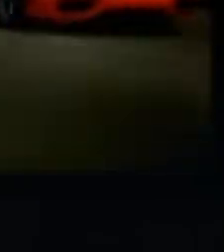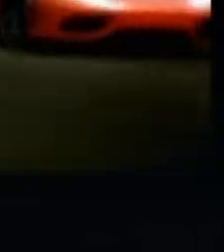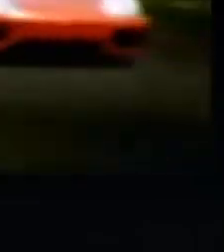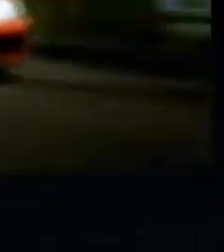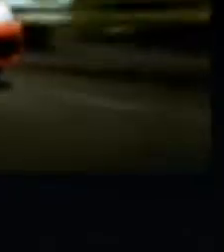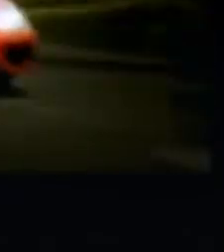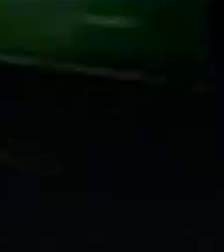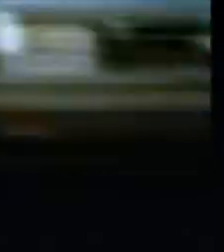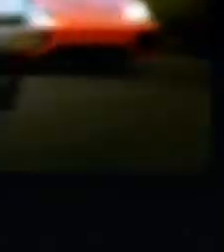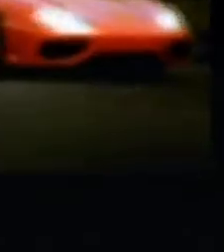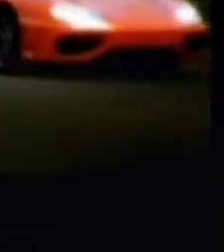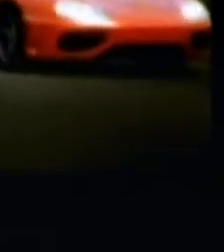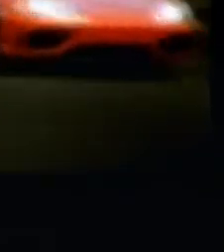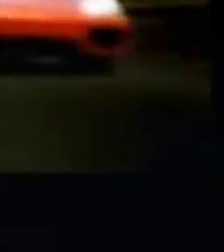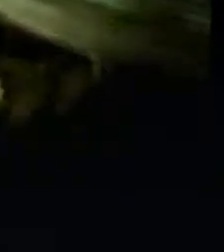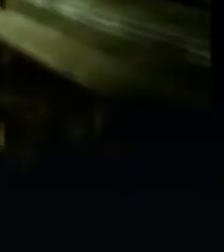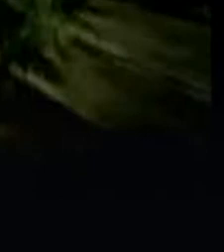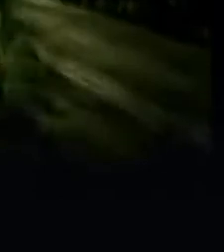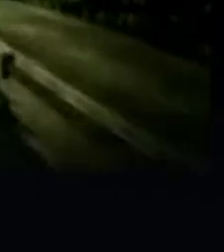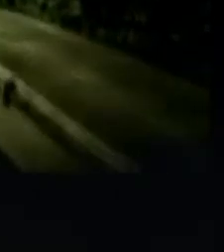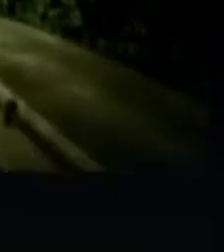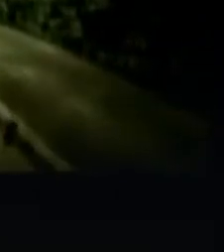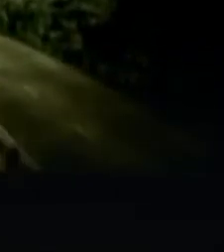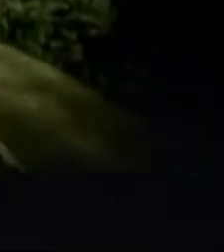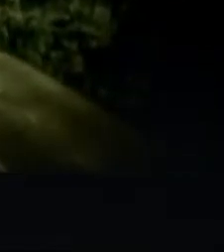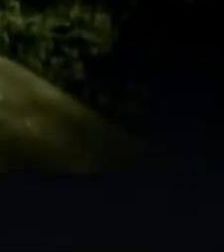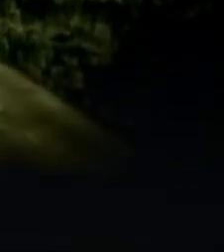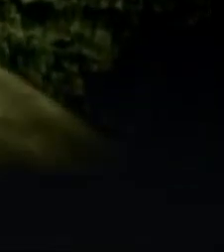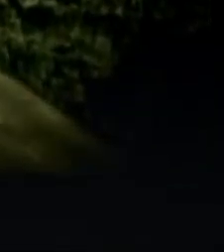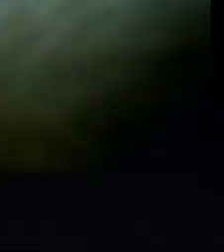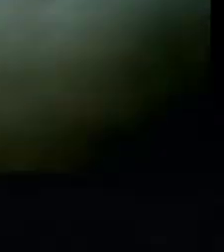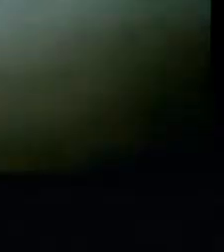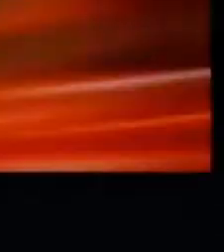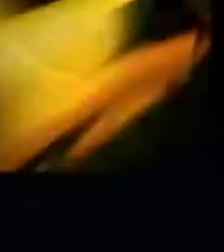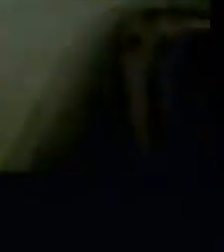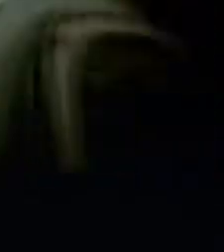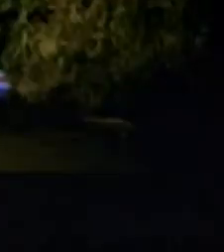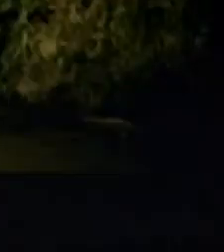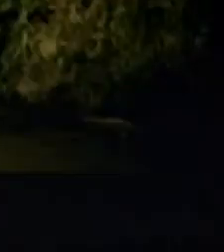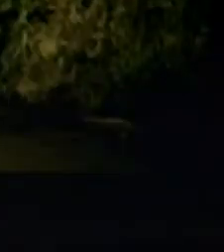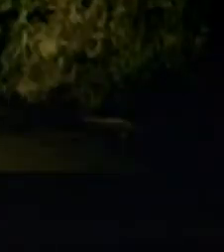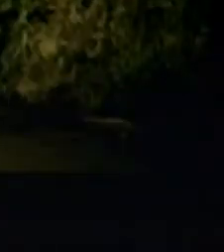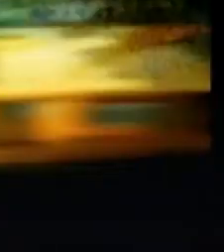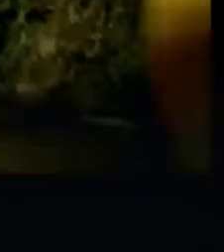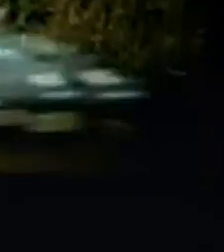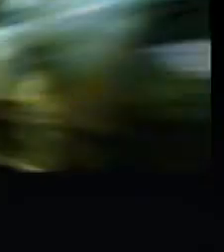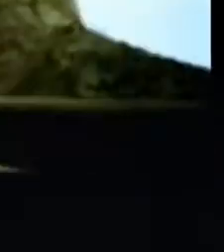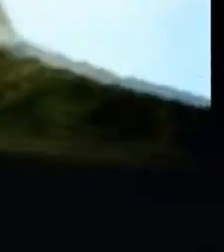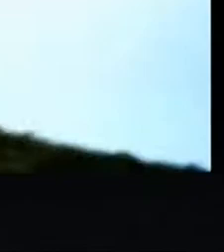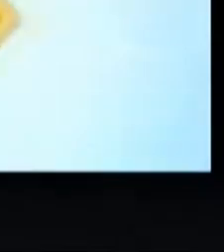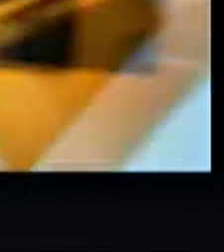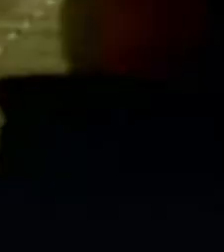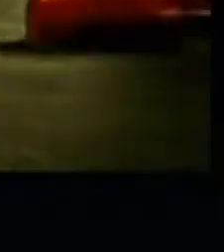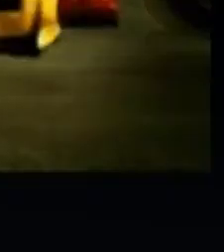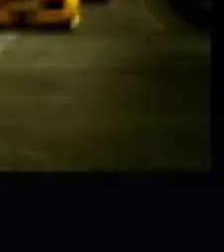Seems odd, but it's not. It turns out that different developers have worked on the different versions, so although they're essentially the same game, here's a warning